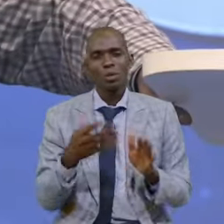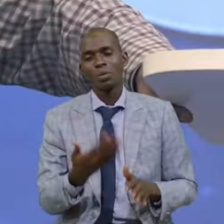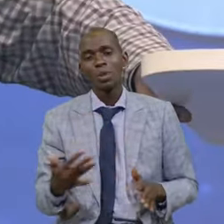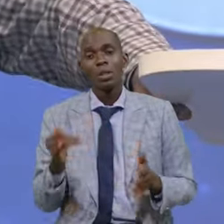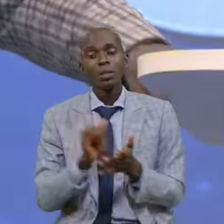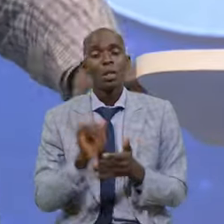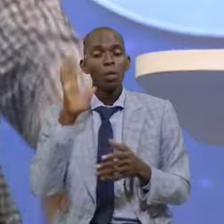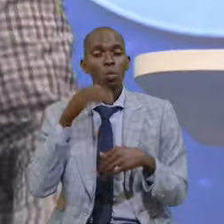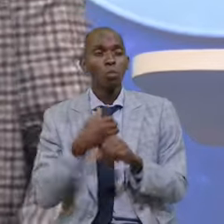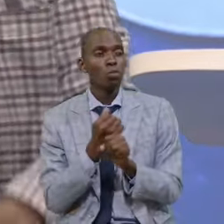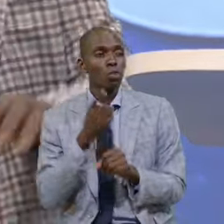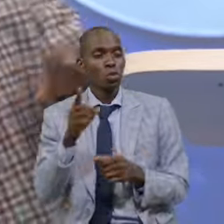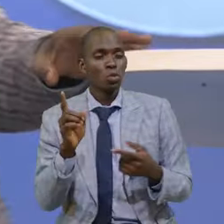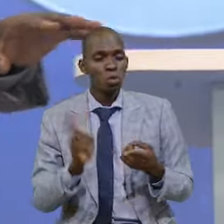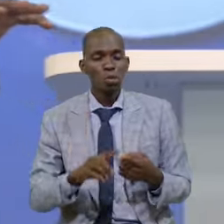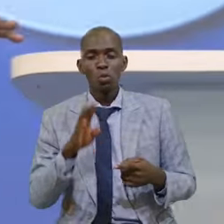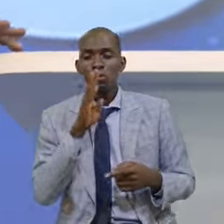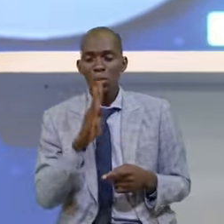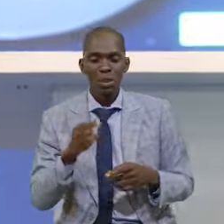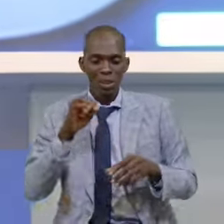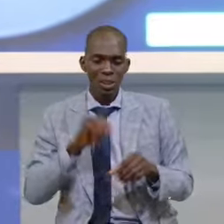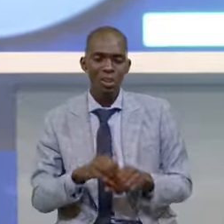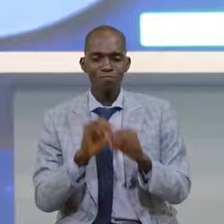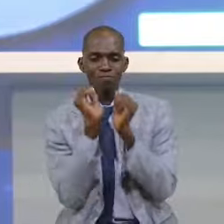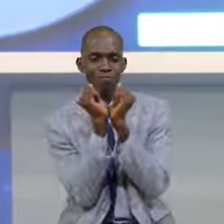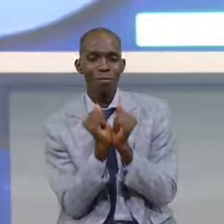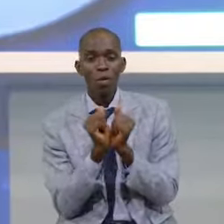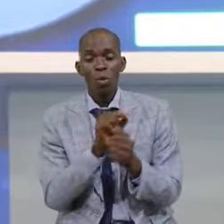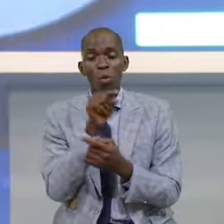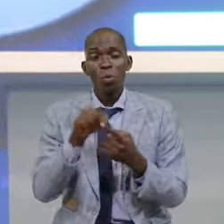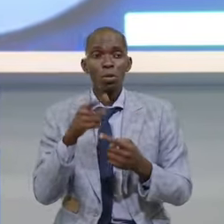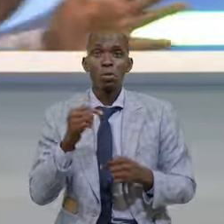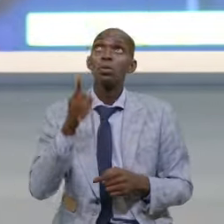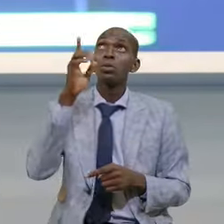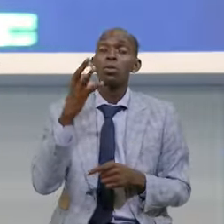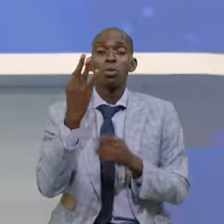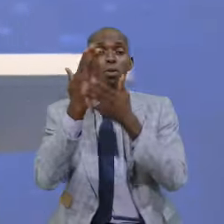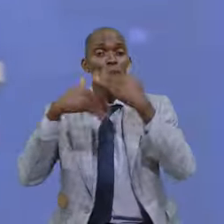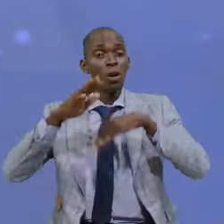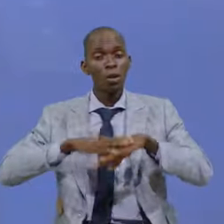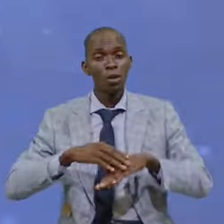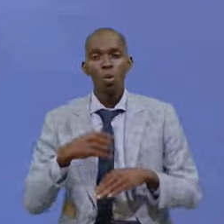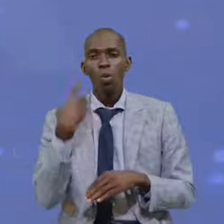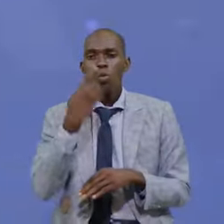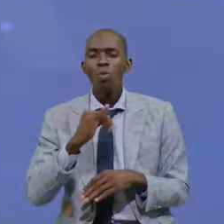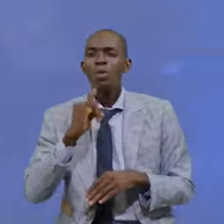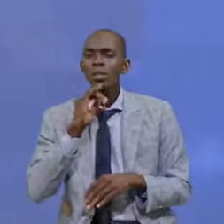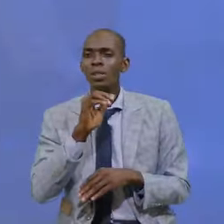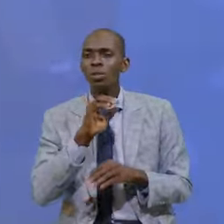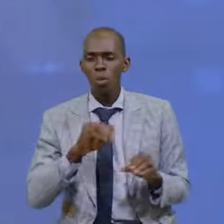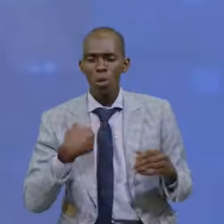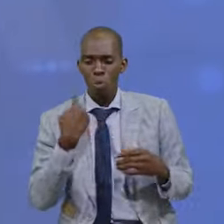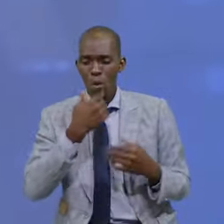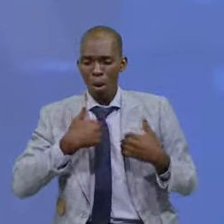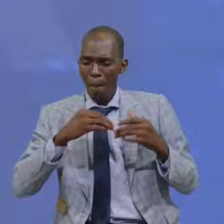to remain in slavery, when the God of heaven put such a great value upon